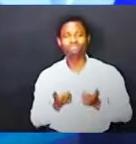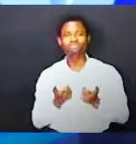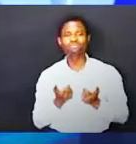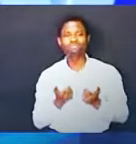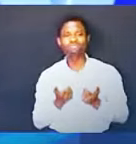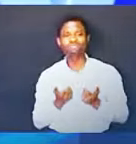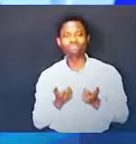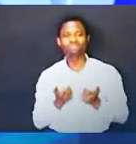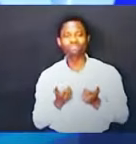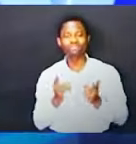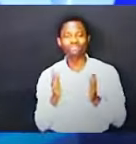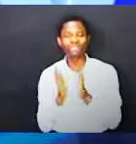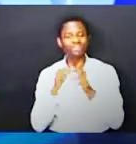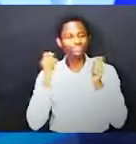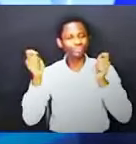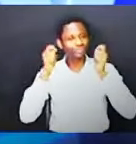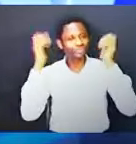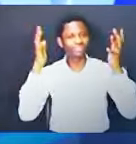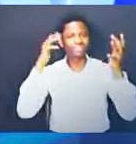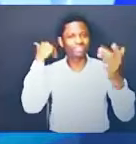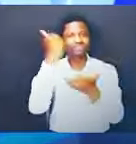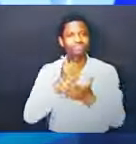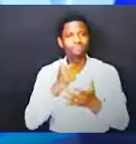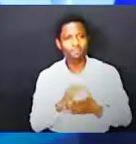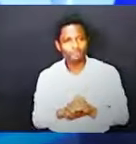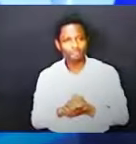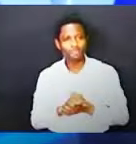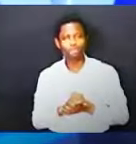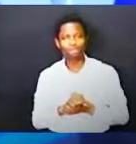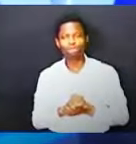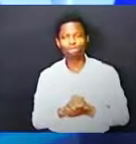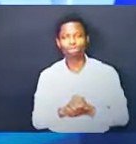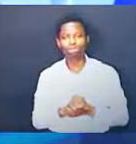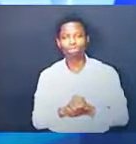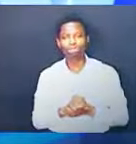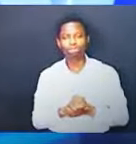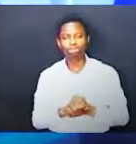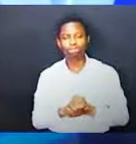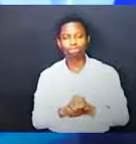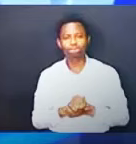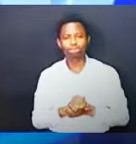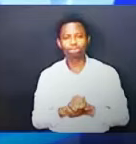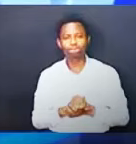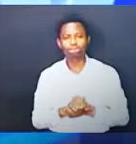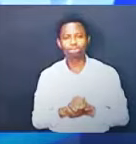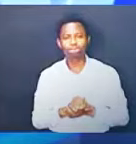changed life. Hallelujah. Amen. You see, we all,